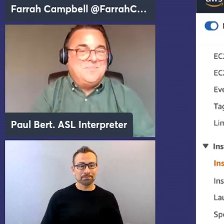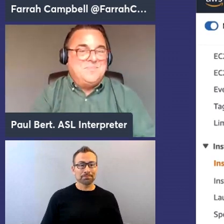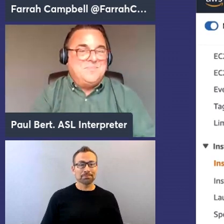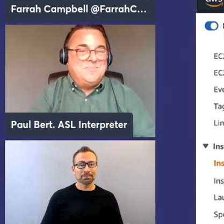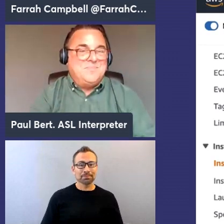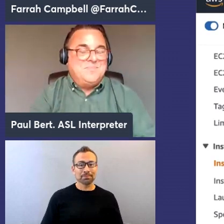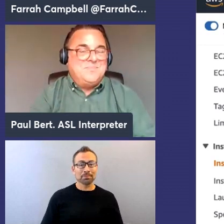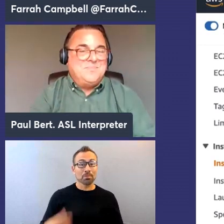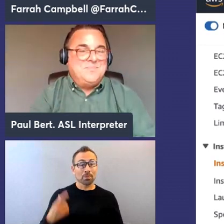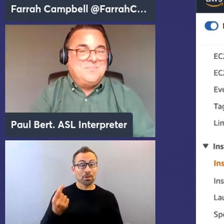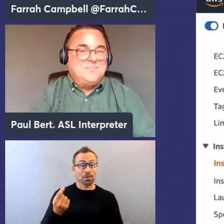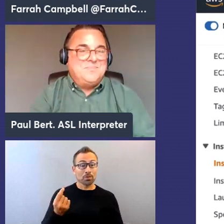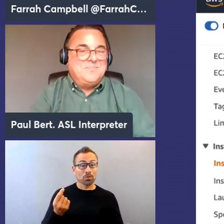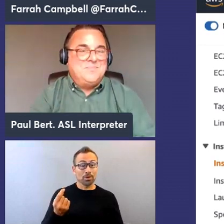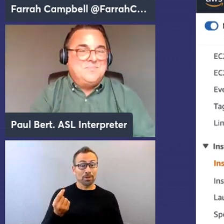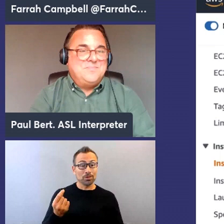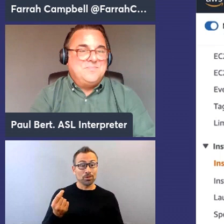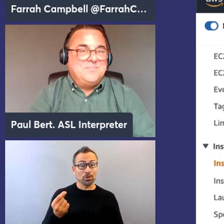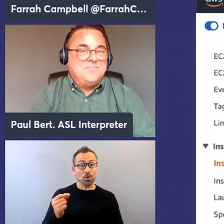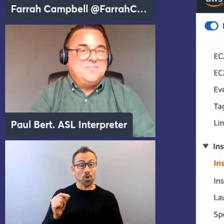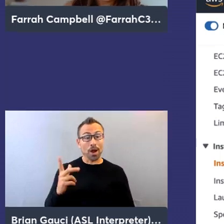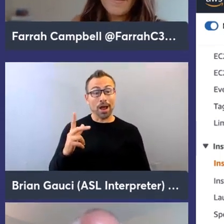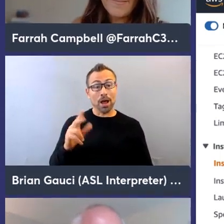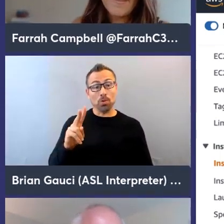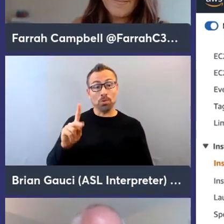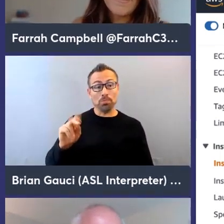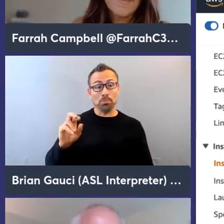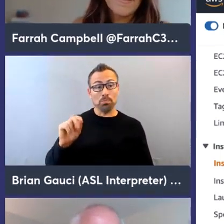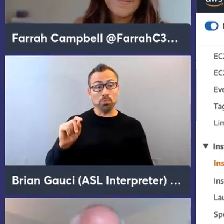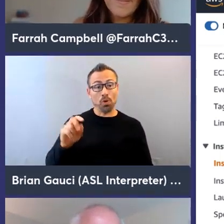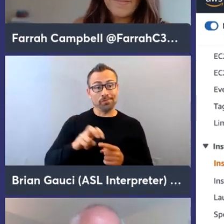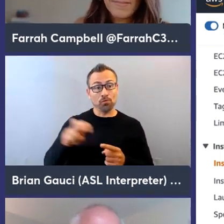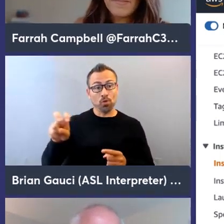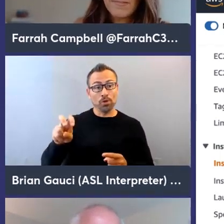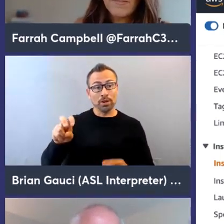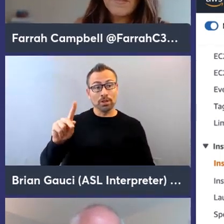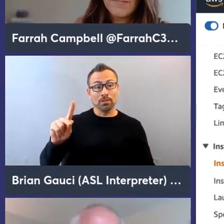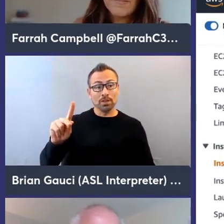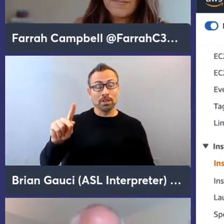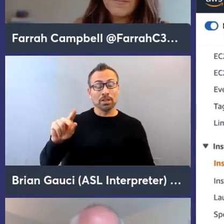the VNC, the built-in Apple Remote Desktop, to